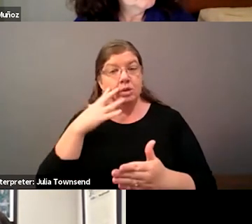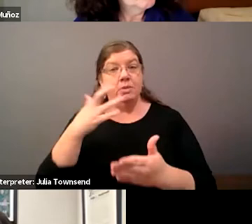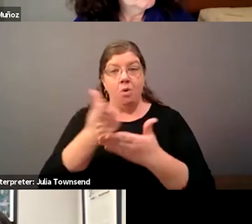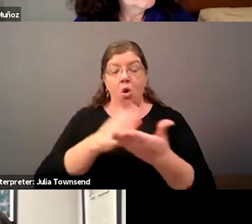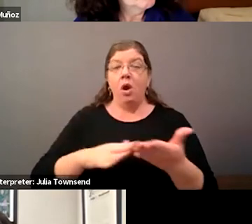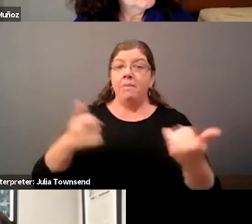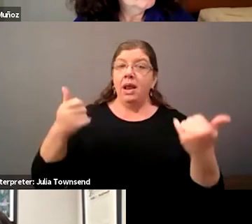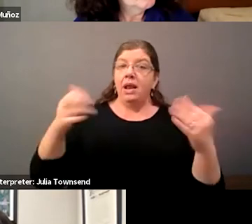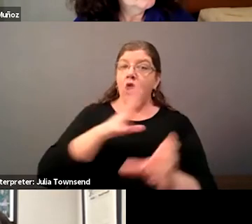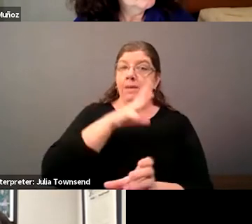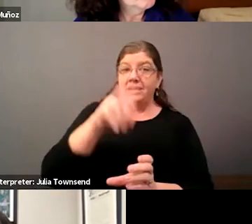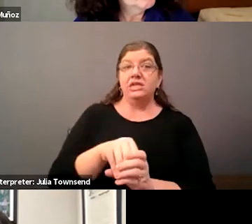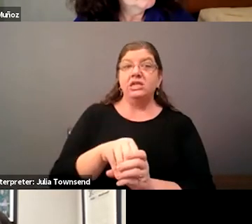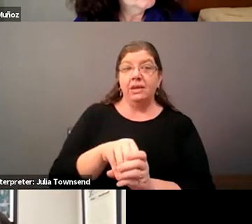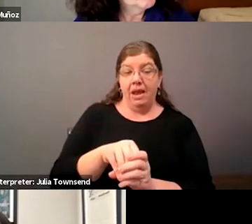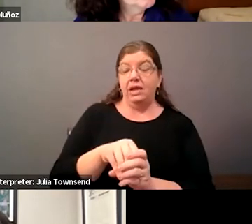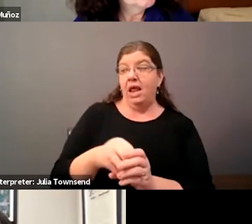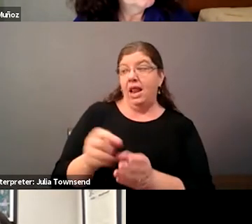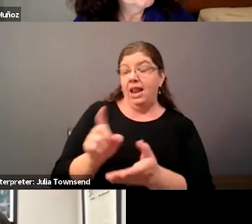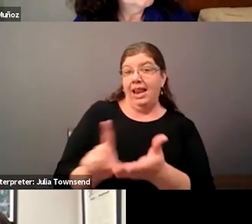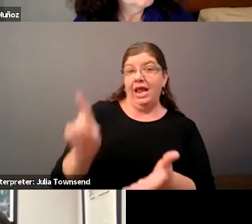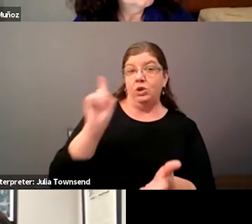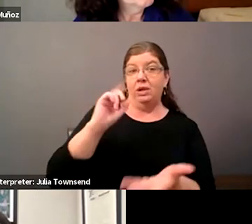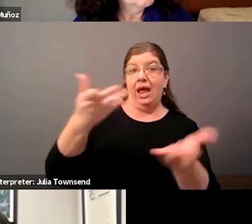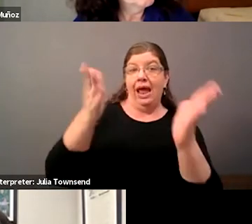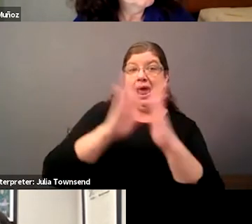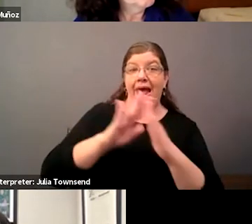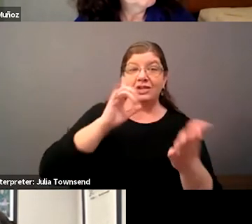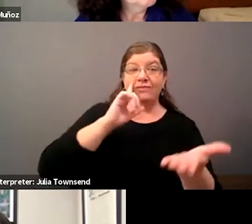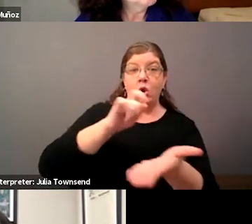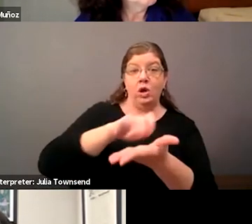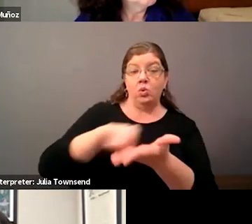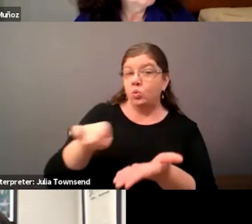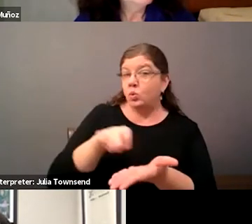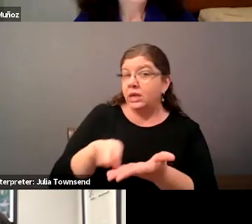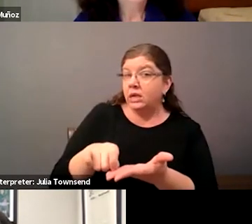be allowed to participate last week i asked for a written